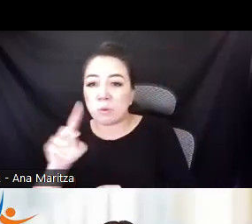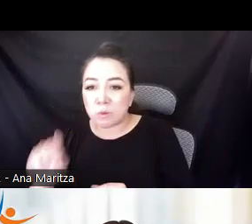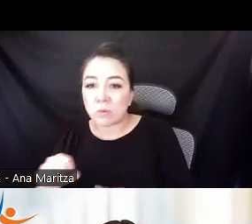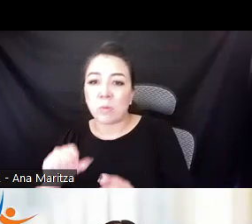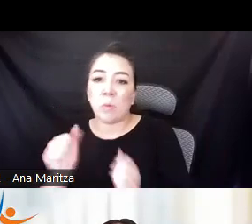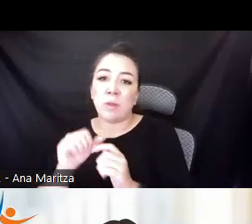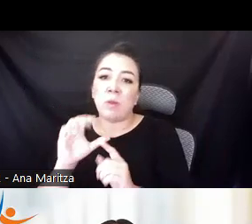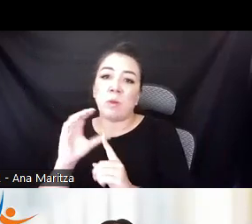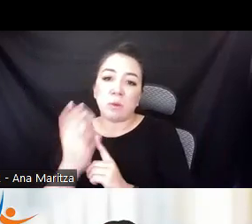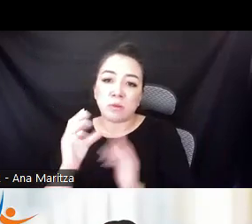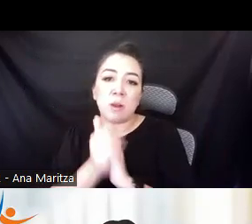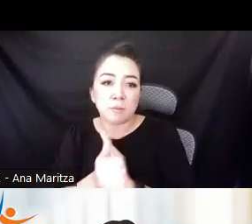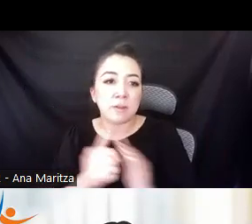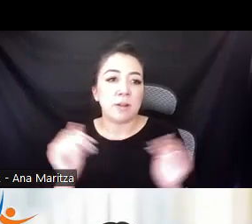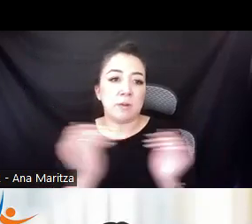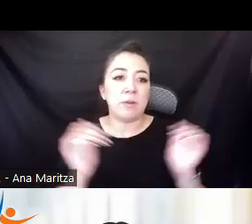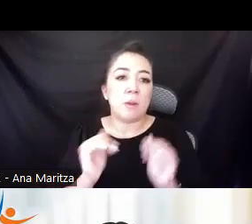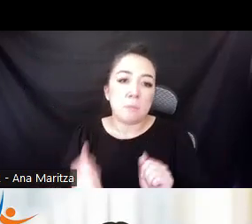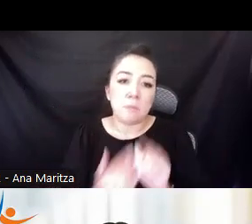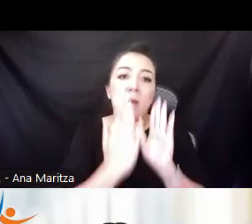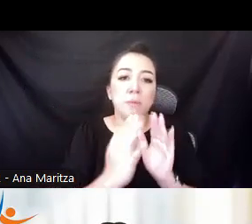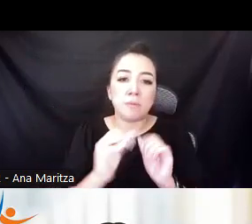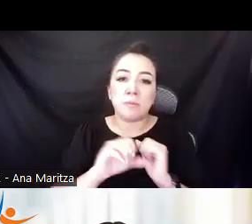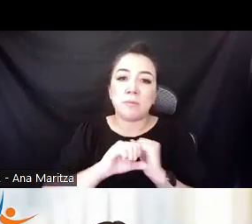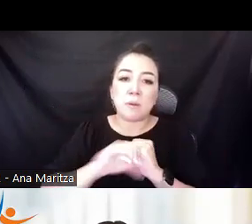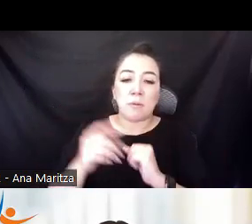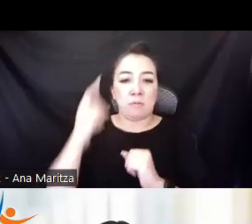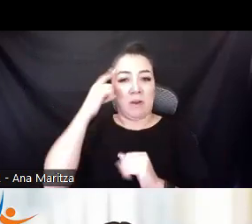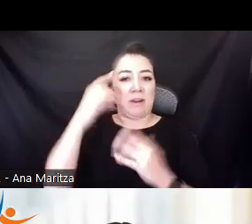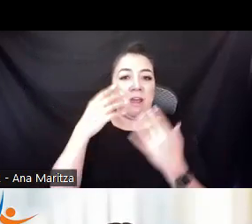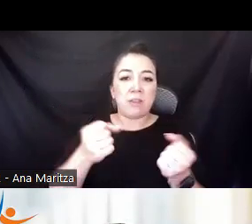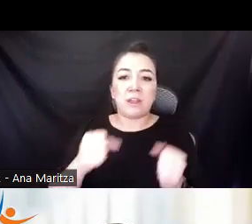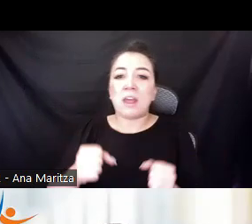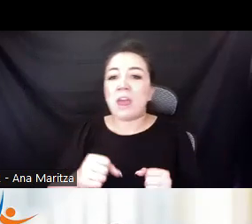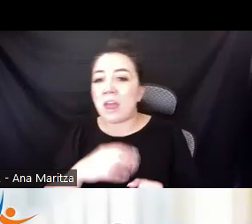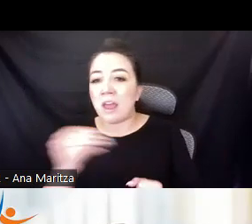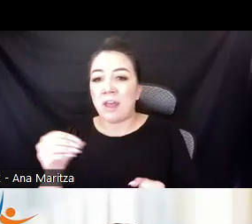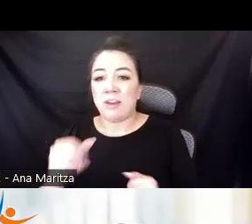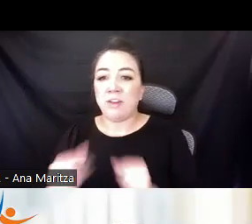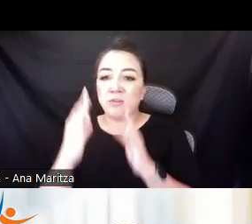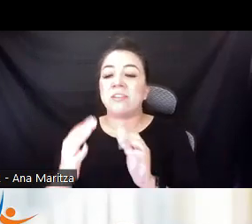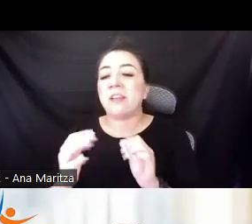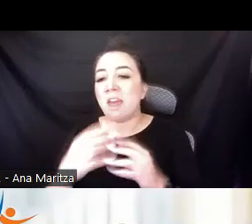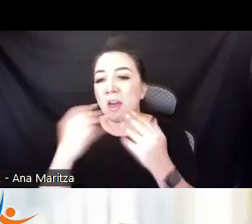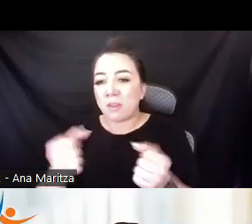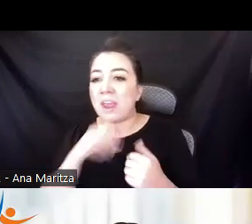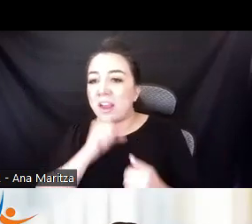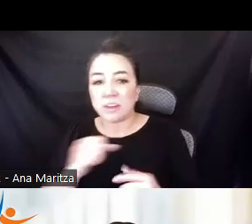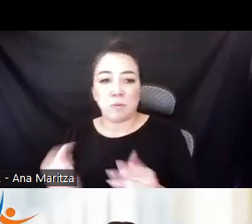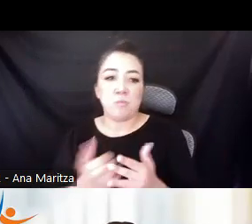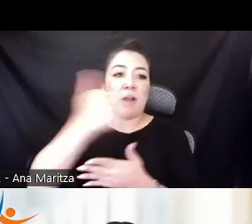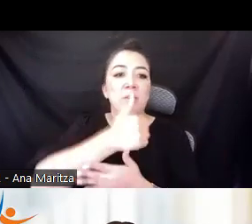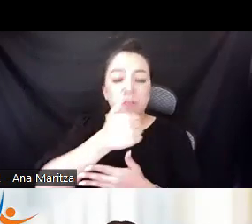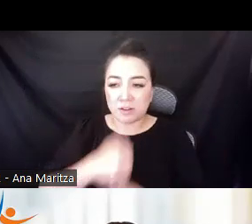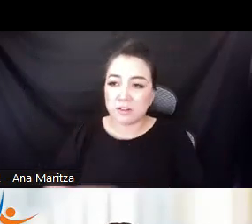equity targeted approaches that promote brain health and address other healthy aging priorities. So